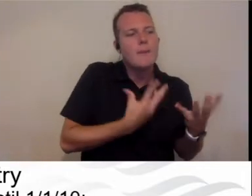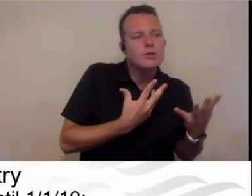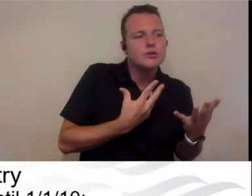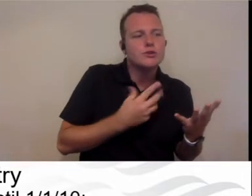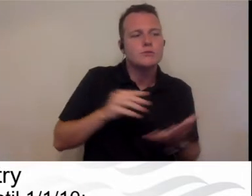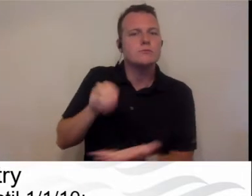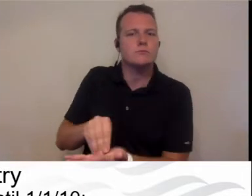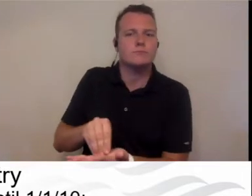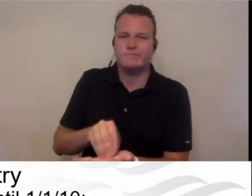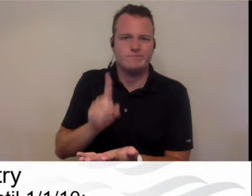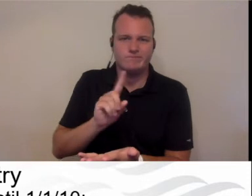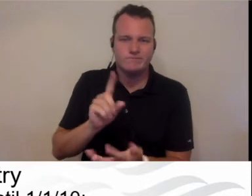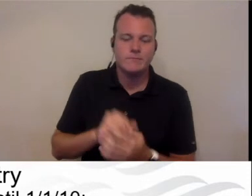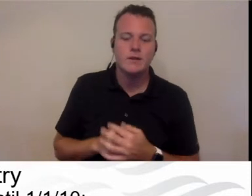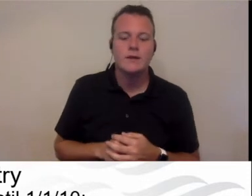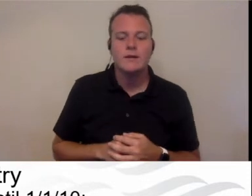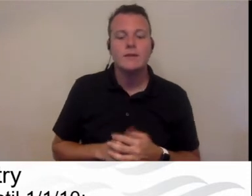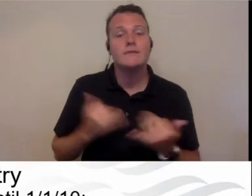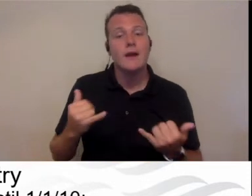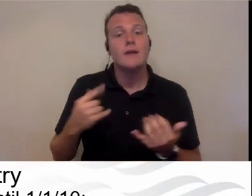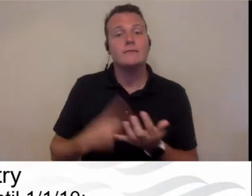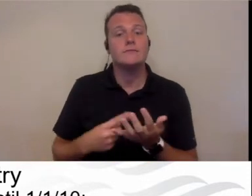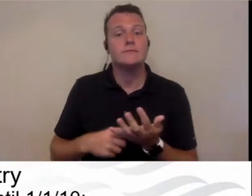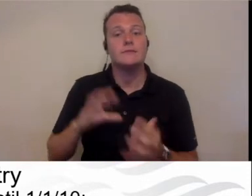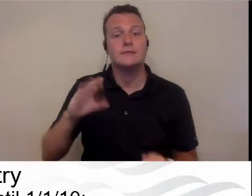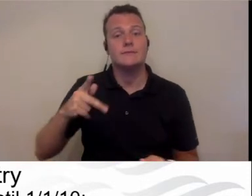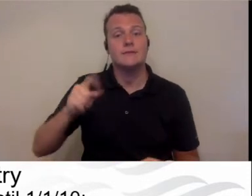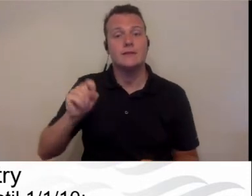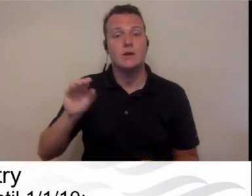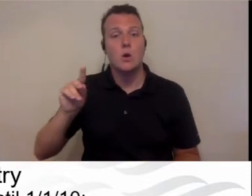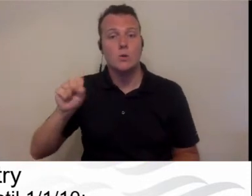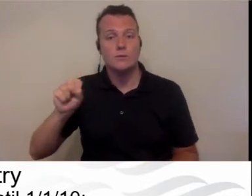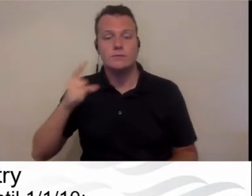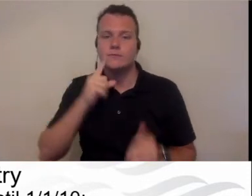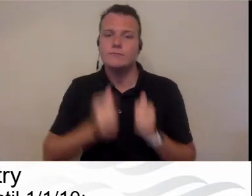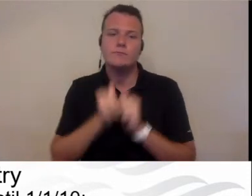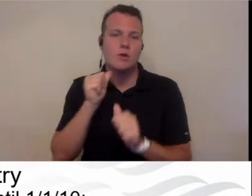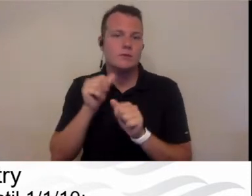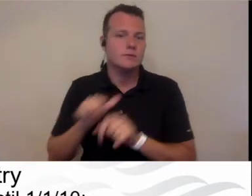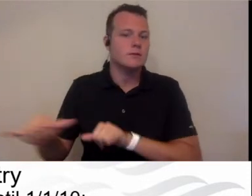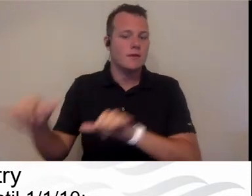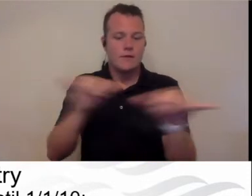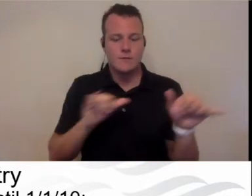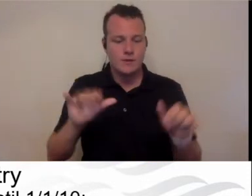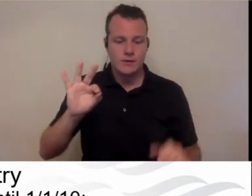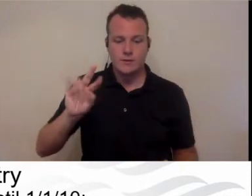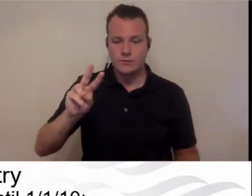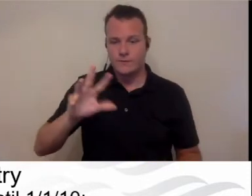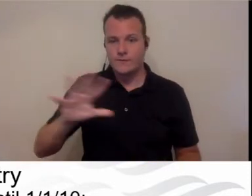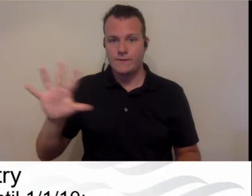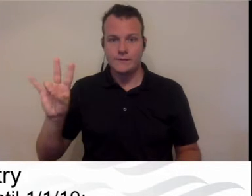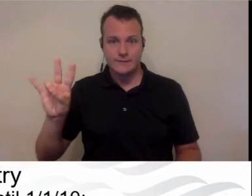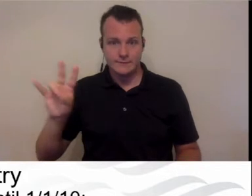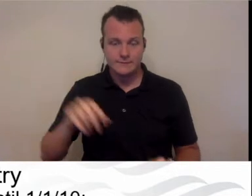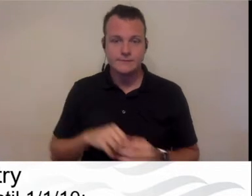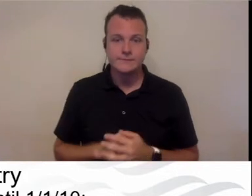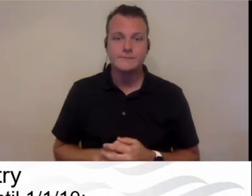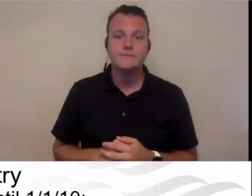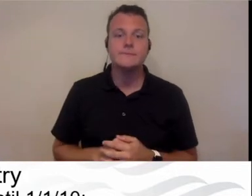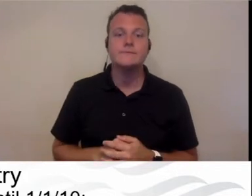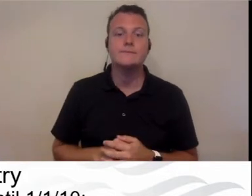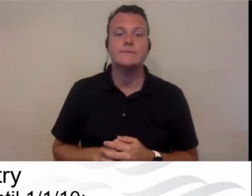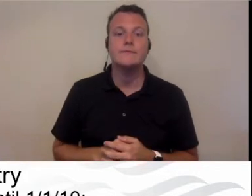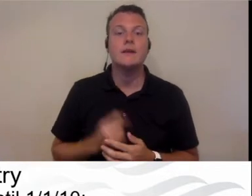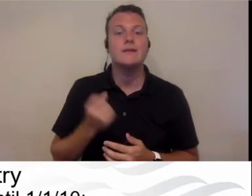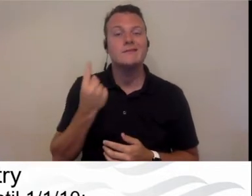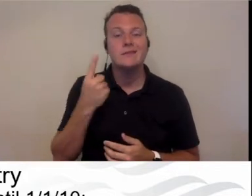into the CPT codes. The most common one in our core code is 92557.